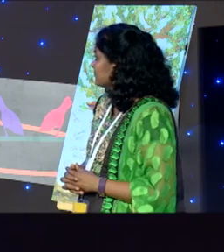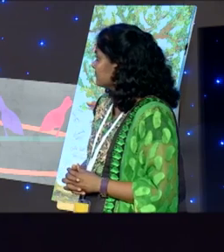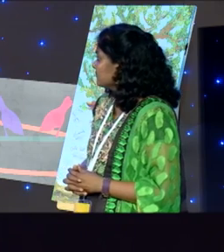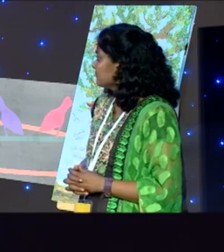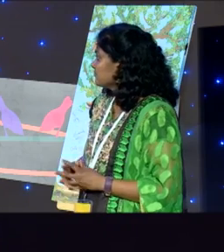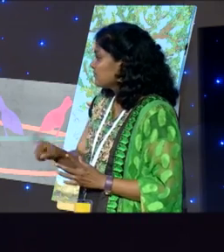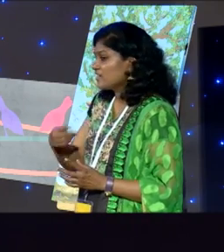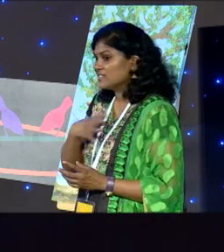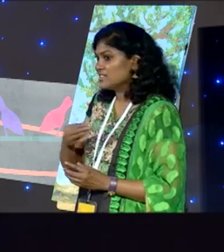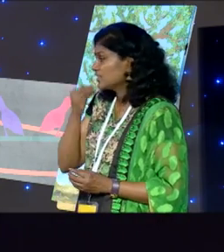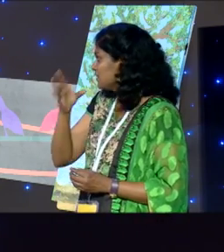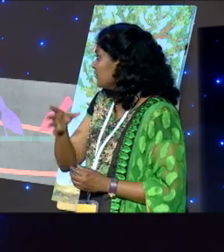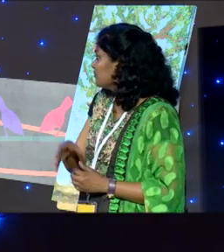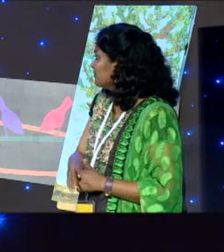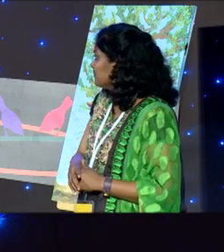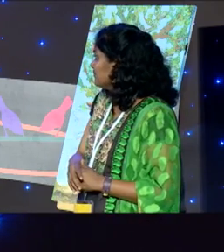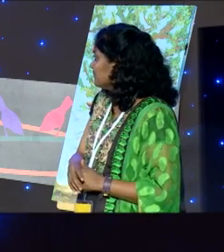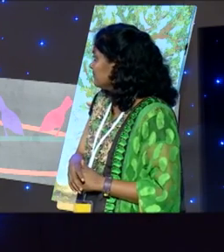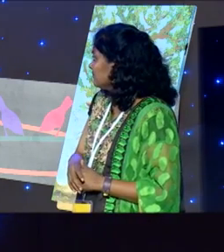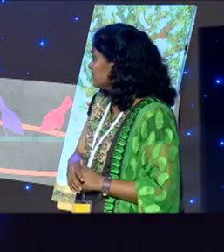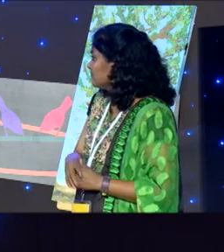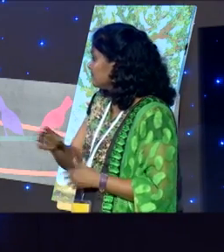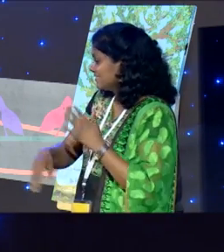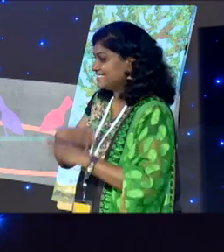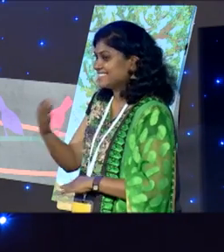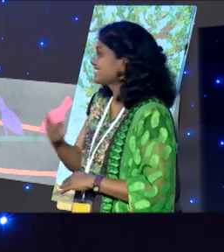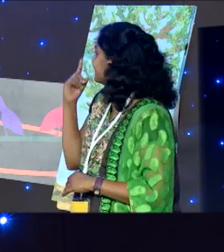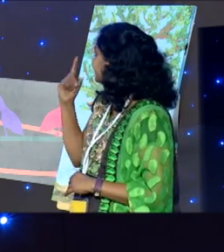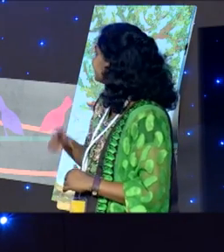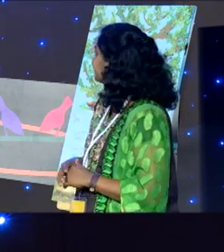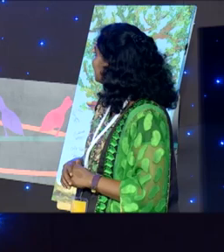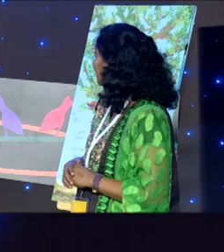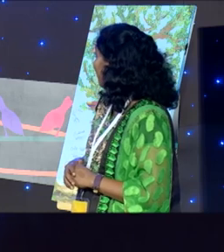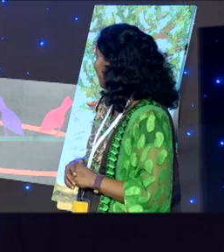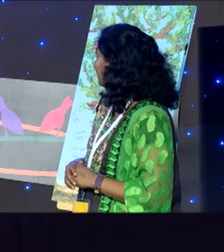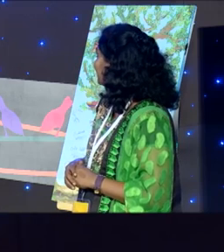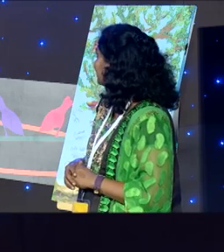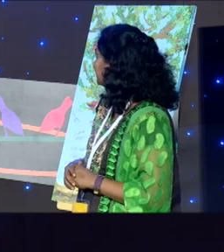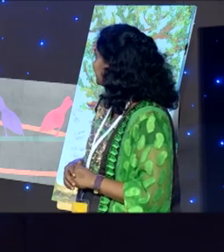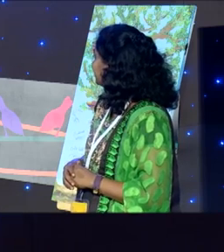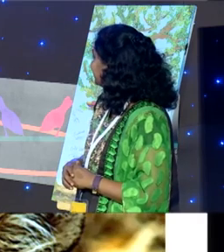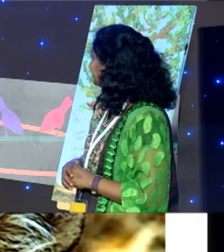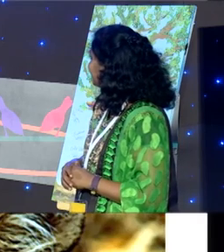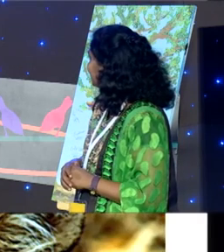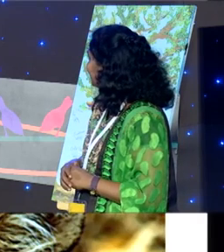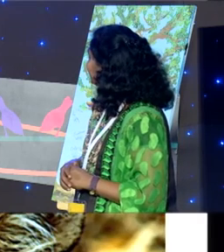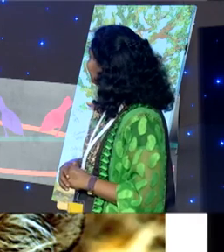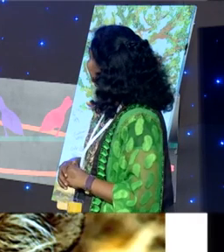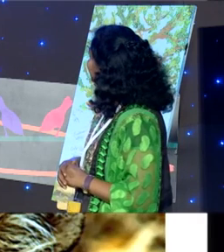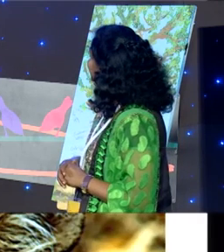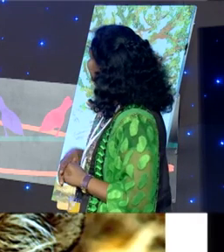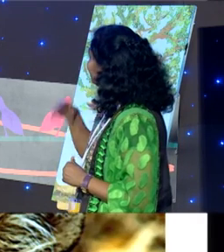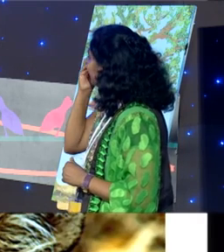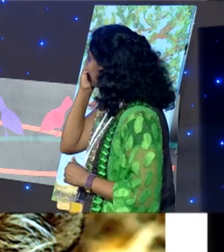I would like to end. Next slide. So I would like to end by saying that from a